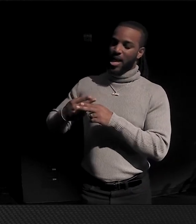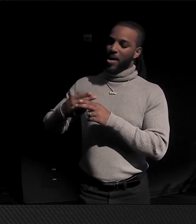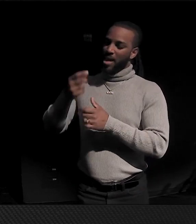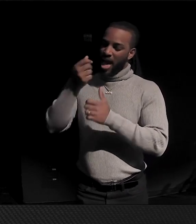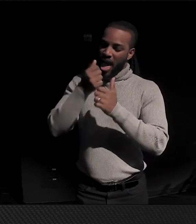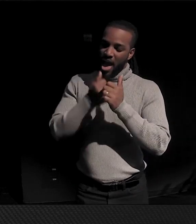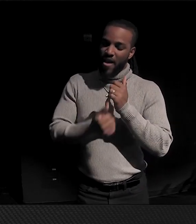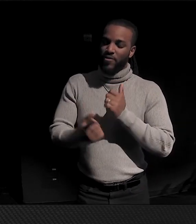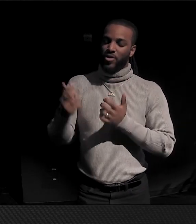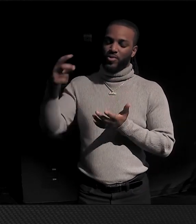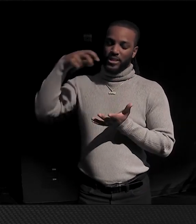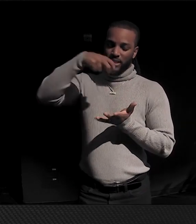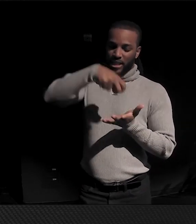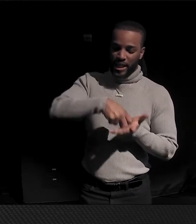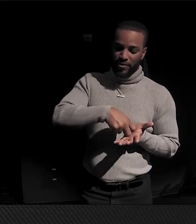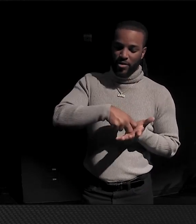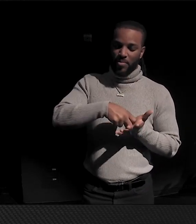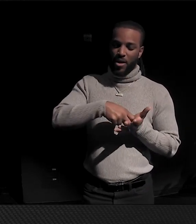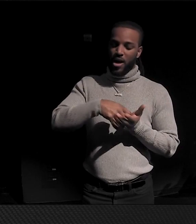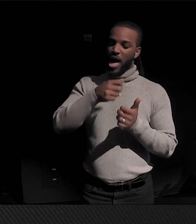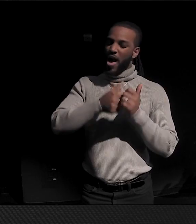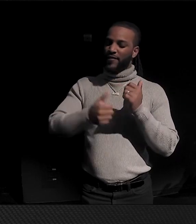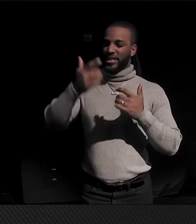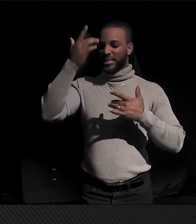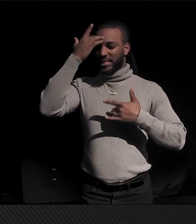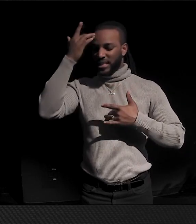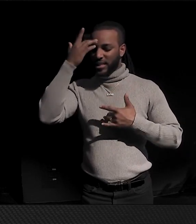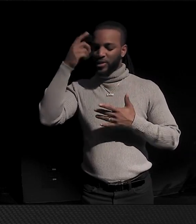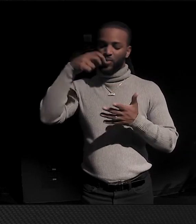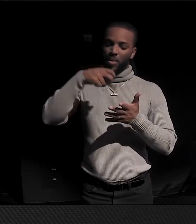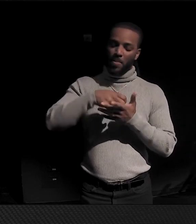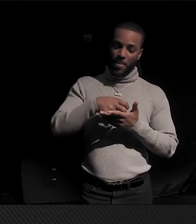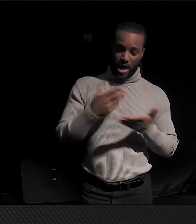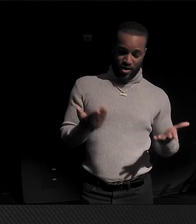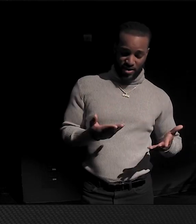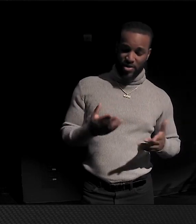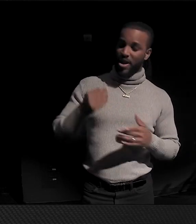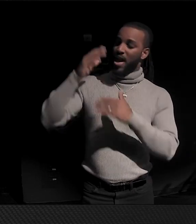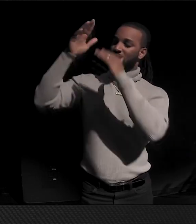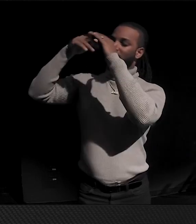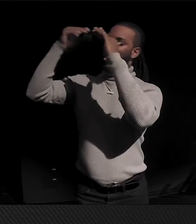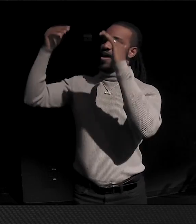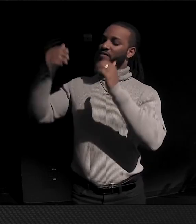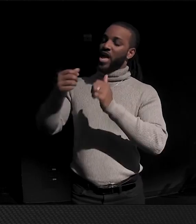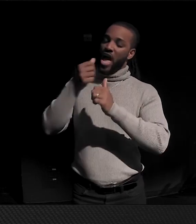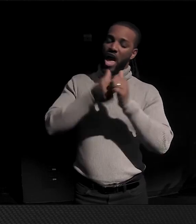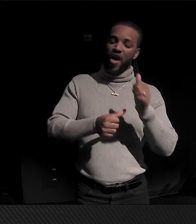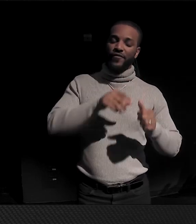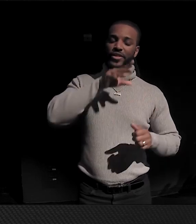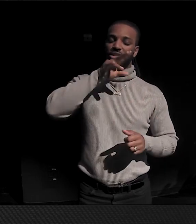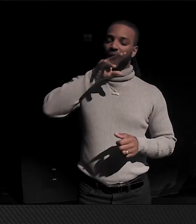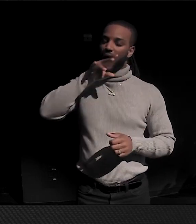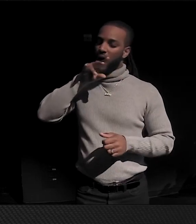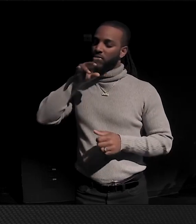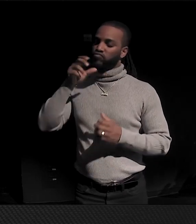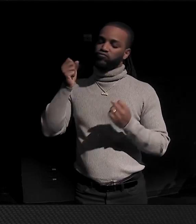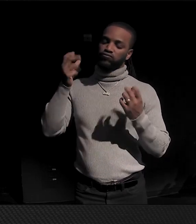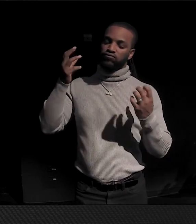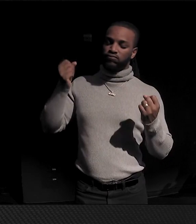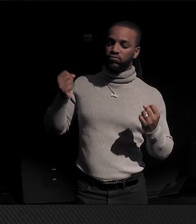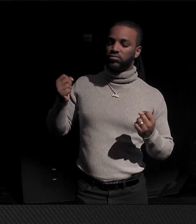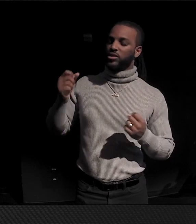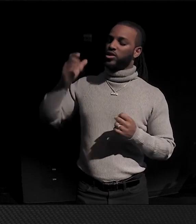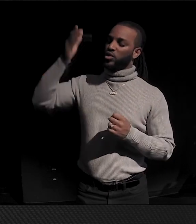will bow, every sickness will bow in heaven, on earth, and every tongue will confess that you